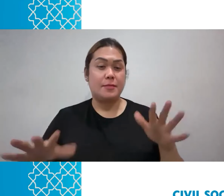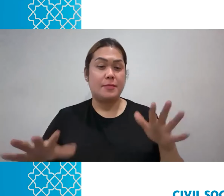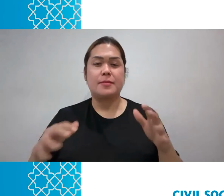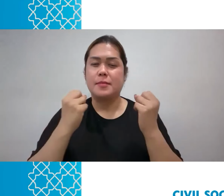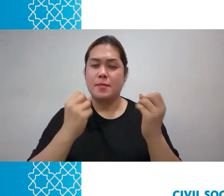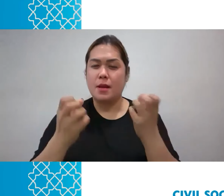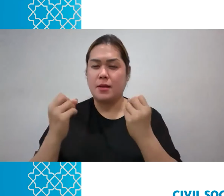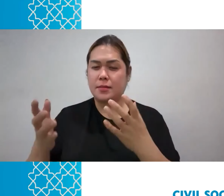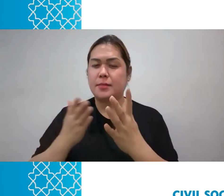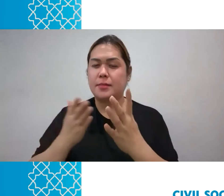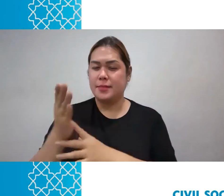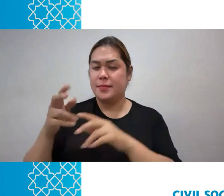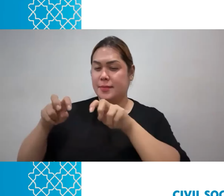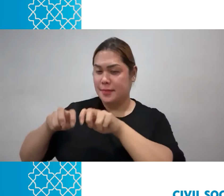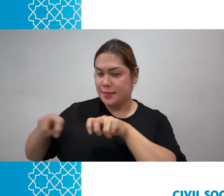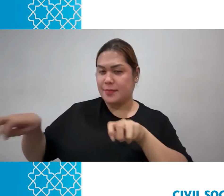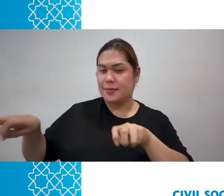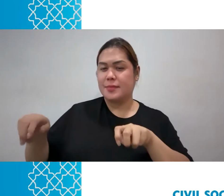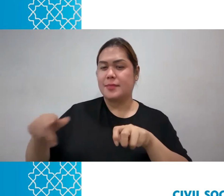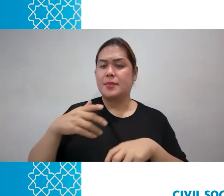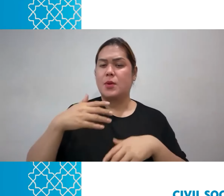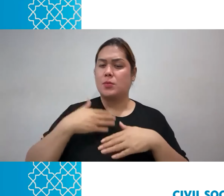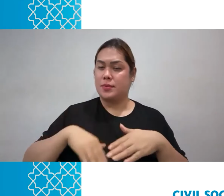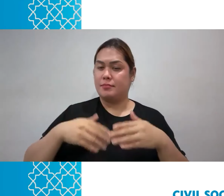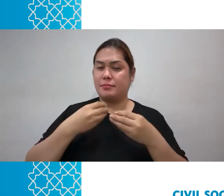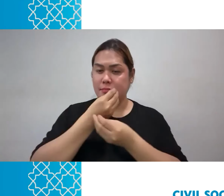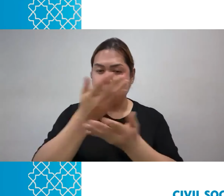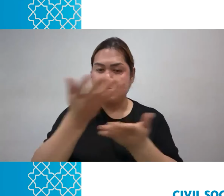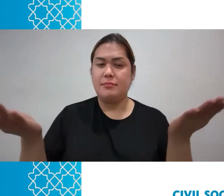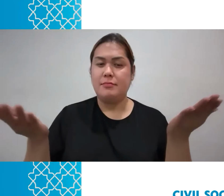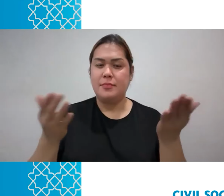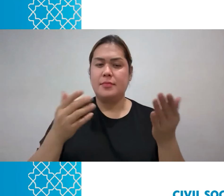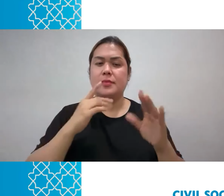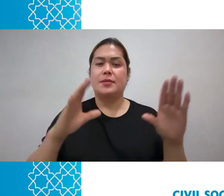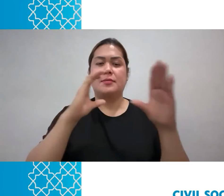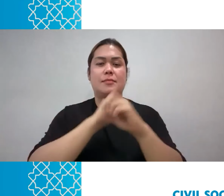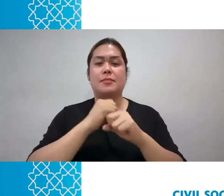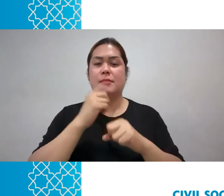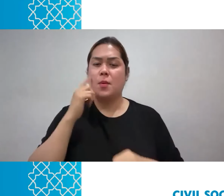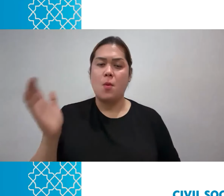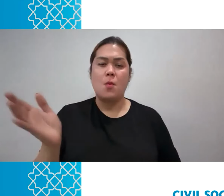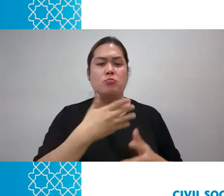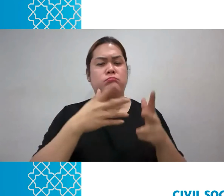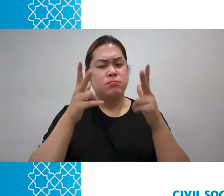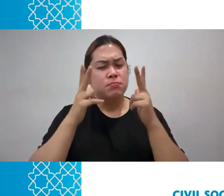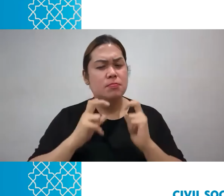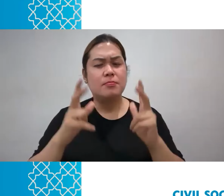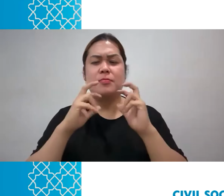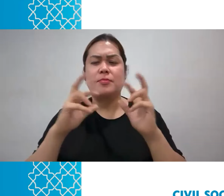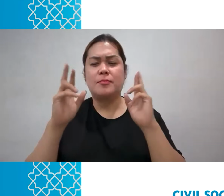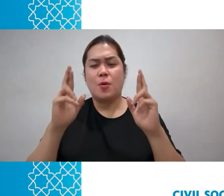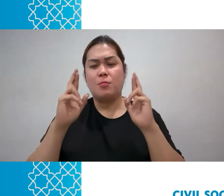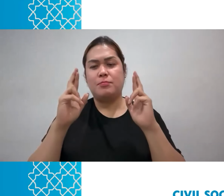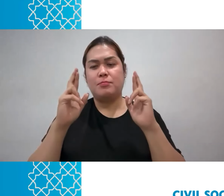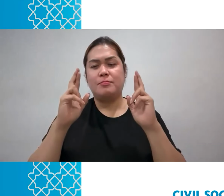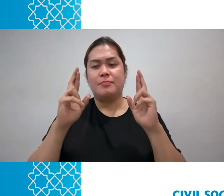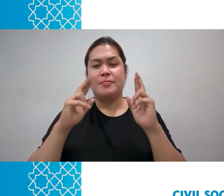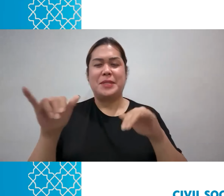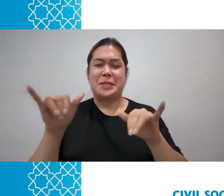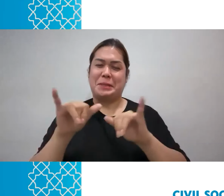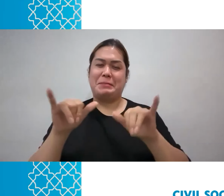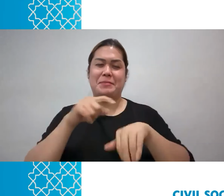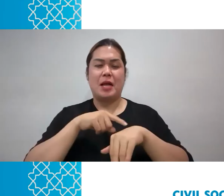want to send to you all just a quick summary of some things that I heard, and I hope that you also take the time to think back and reflect on